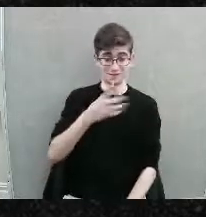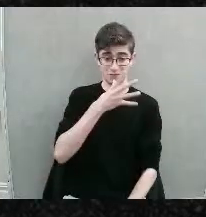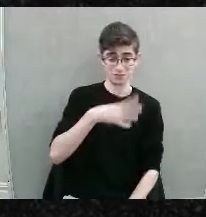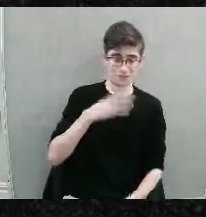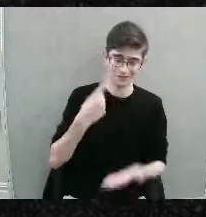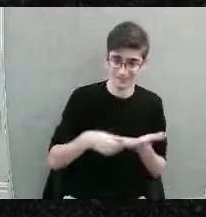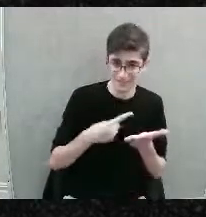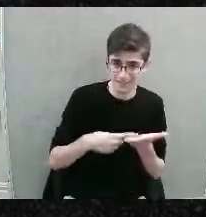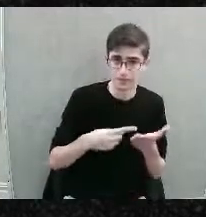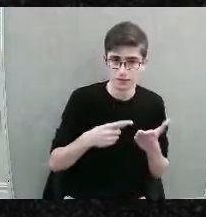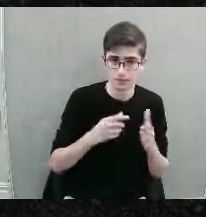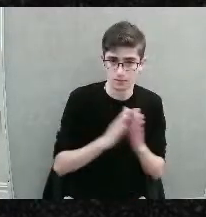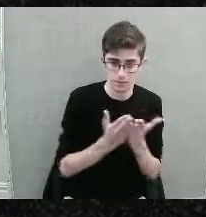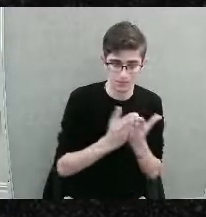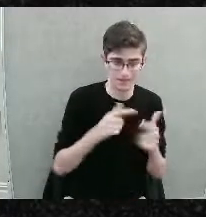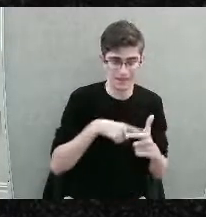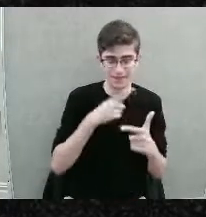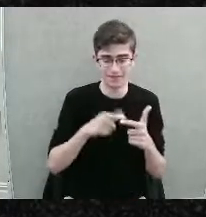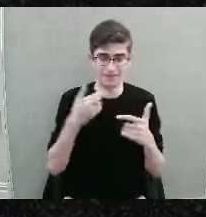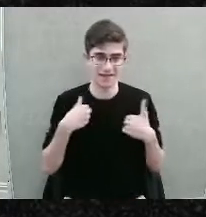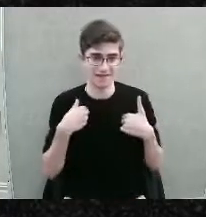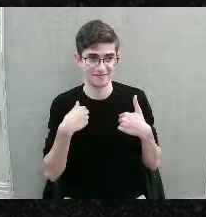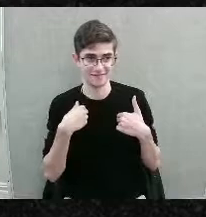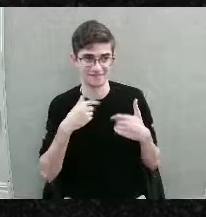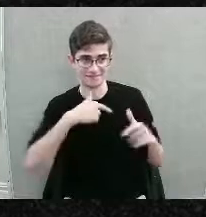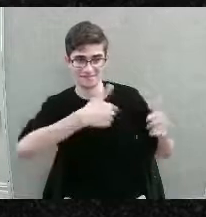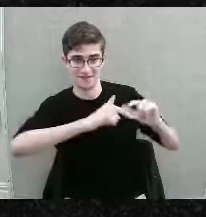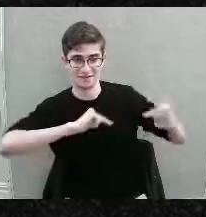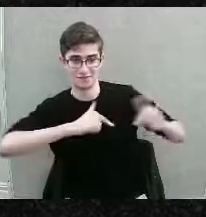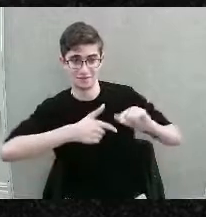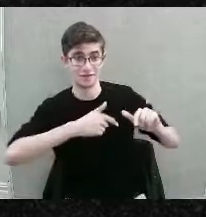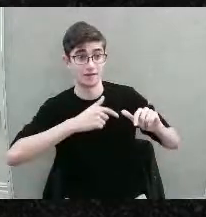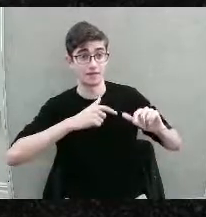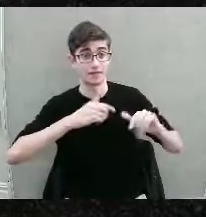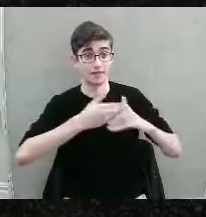then we'll have some conversation. Eventually, we will have conversation with all of you.